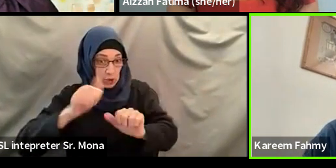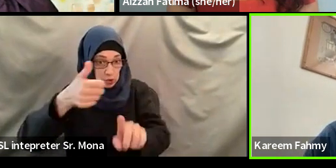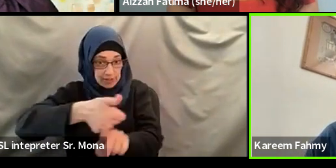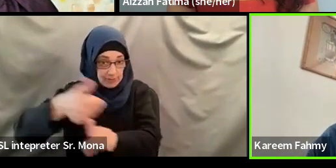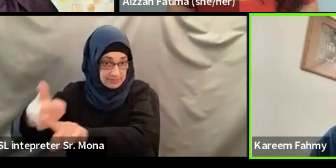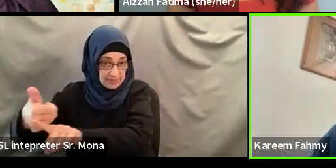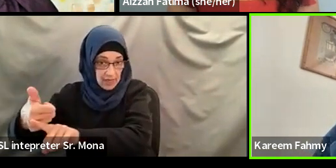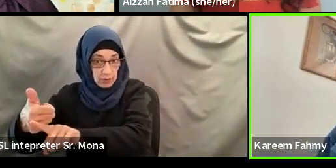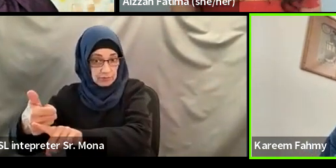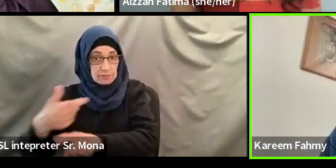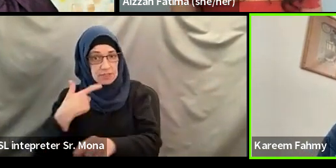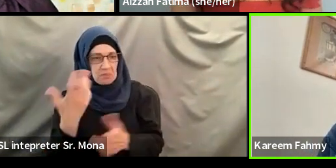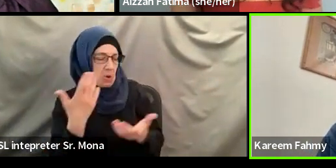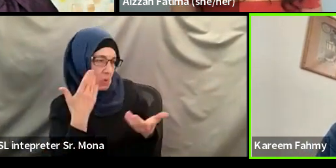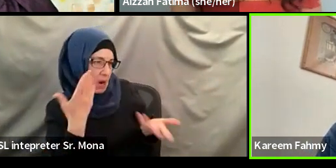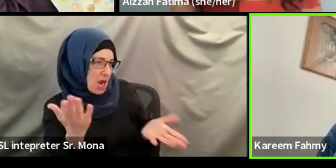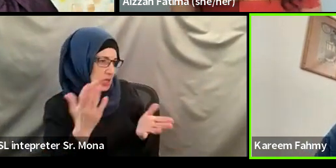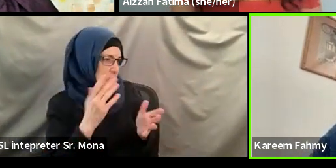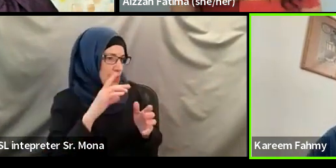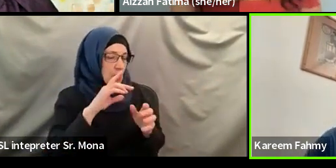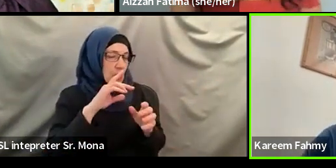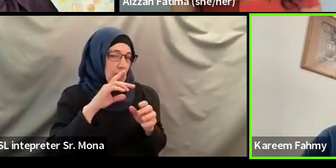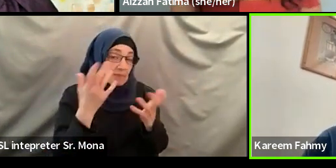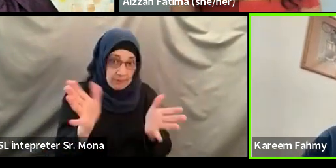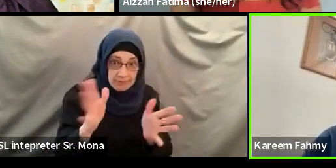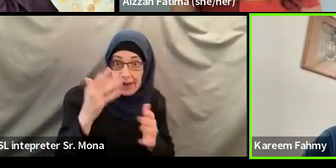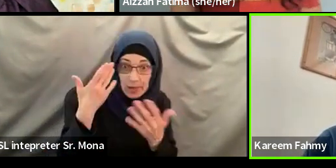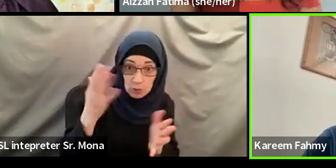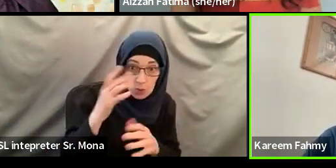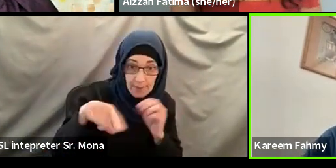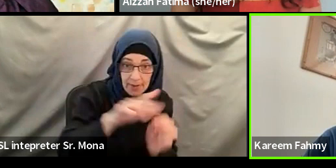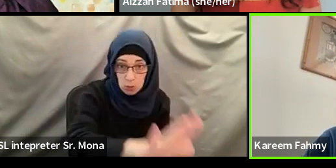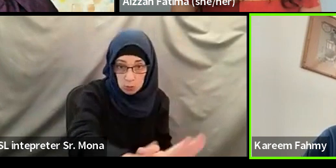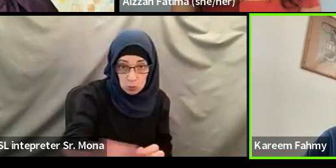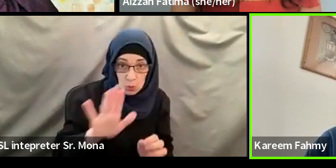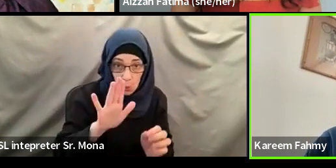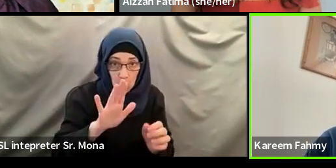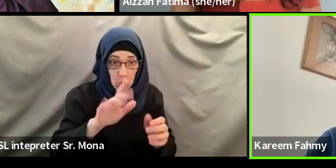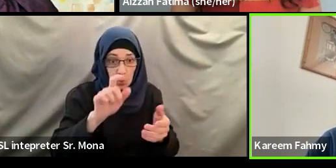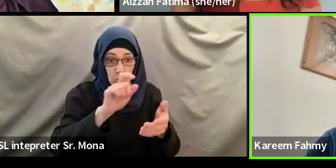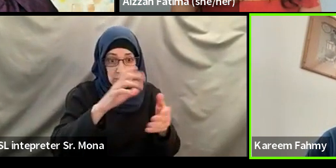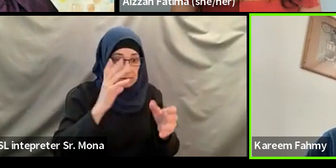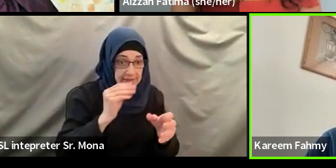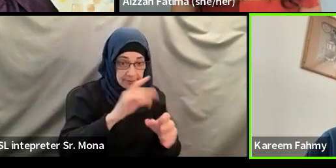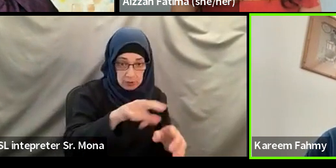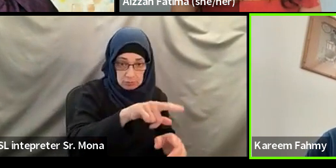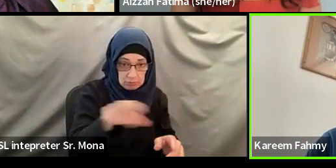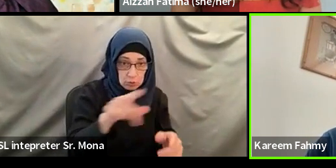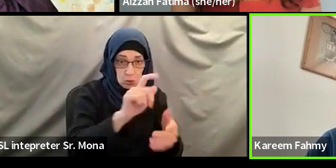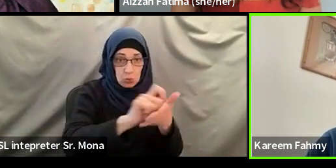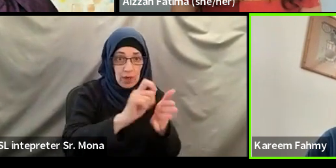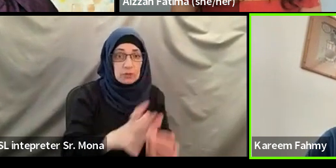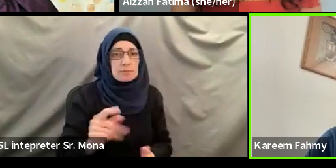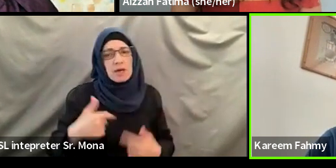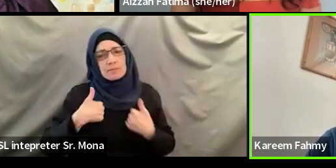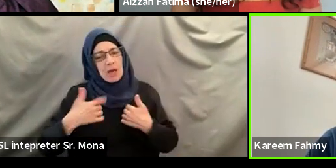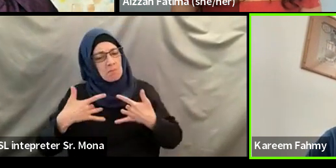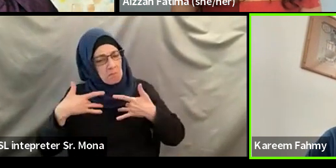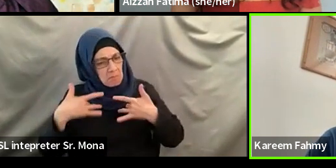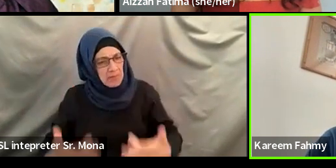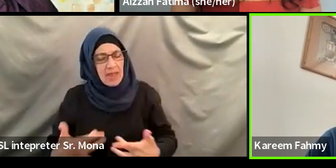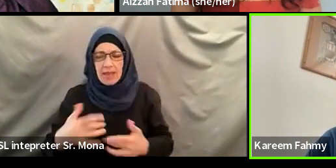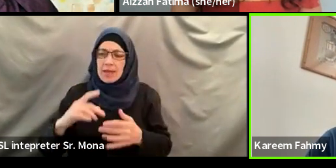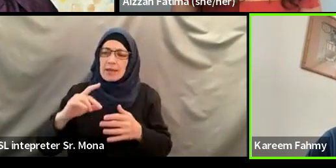about the experience that some of the fellow writers here have had, but, you know, I'm often the first writer of, you know, Muslim descent that these